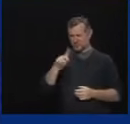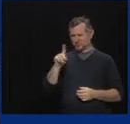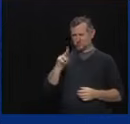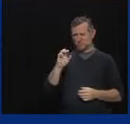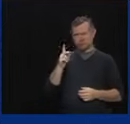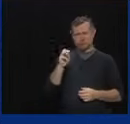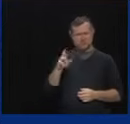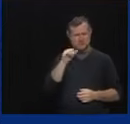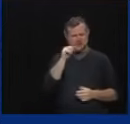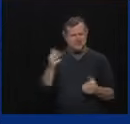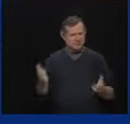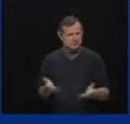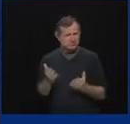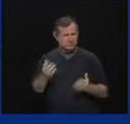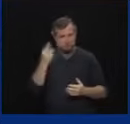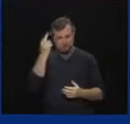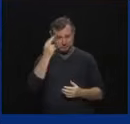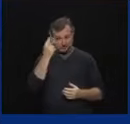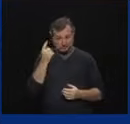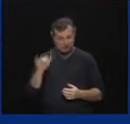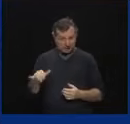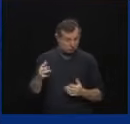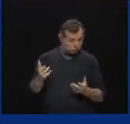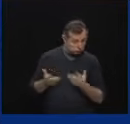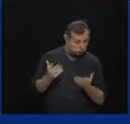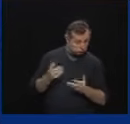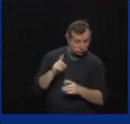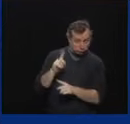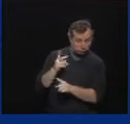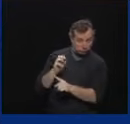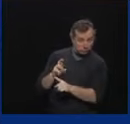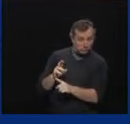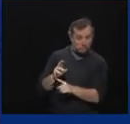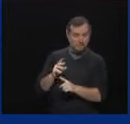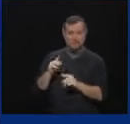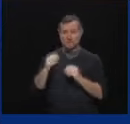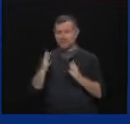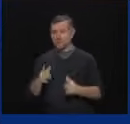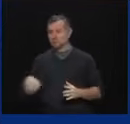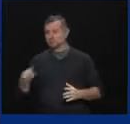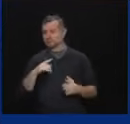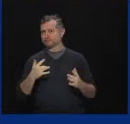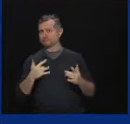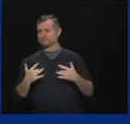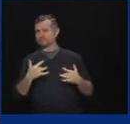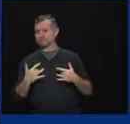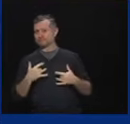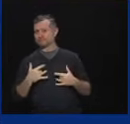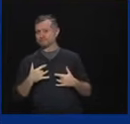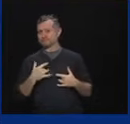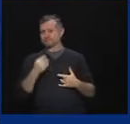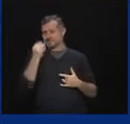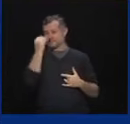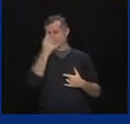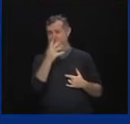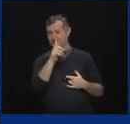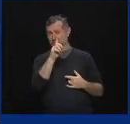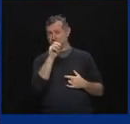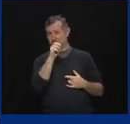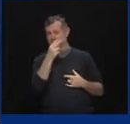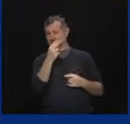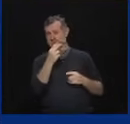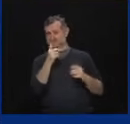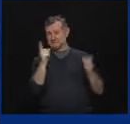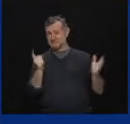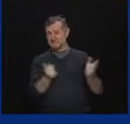that? I know, firstly, that there are providers who express concern to DOH about this mandate. Do